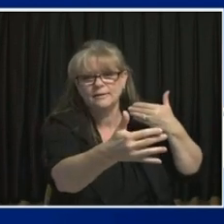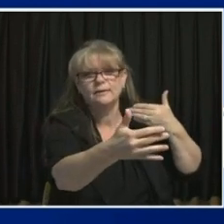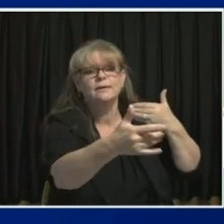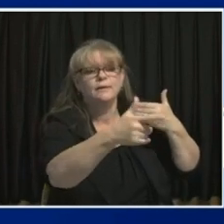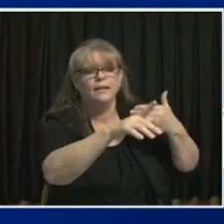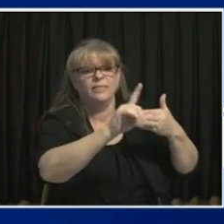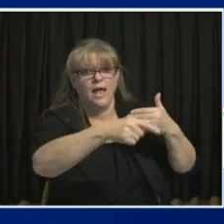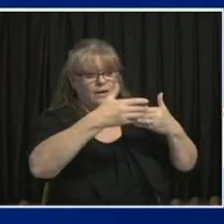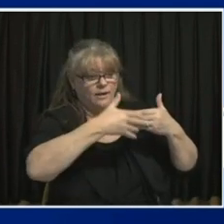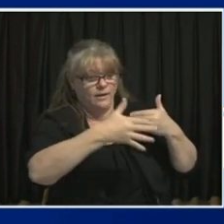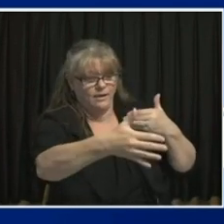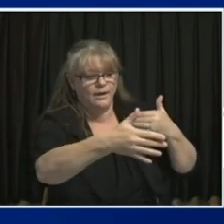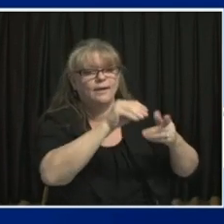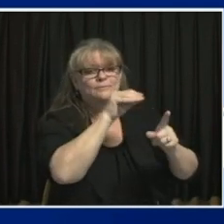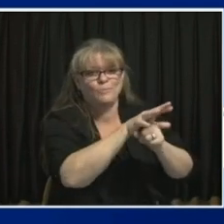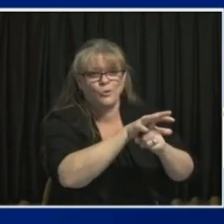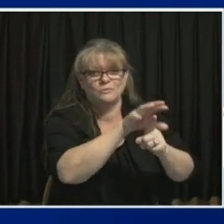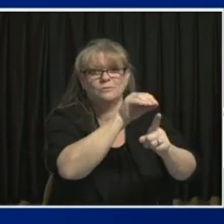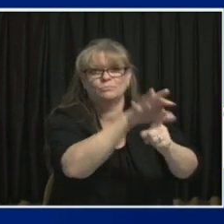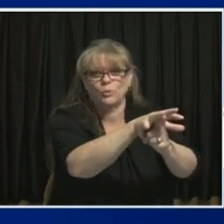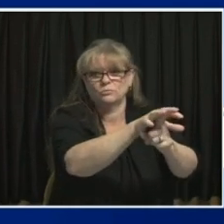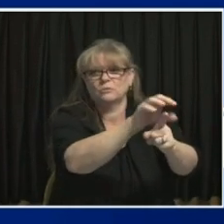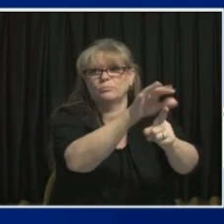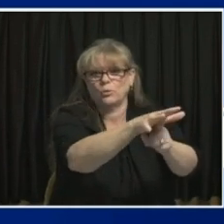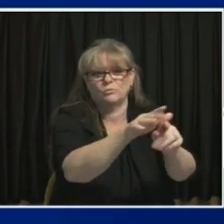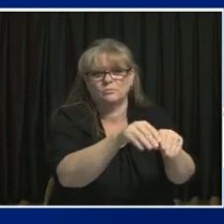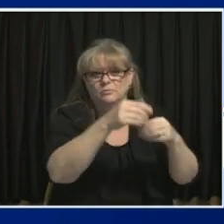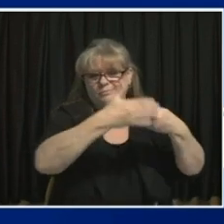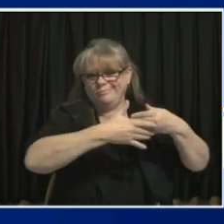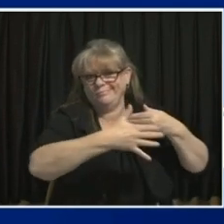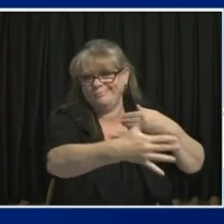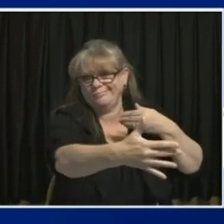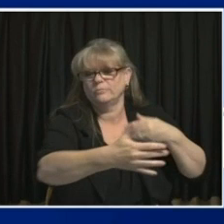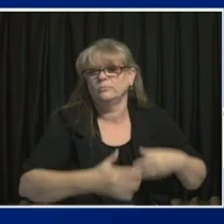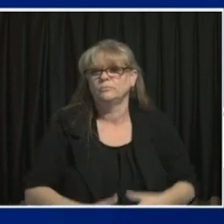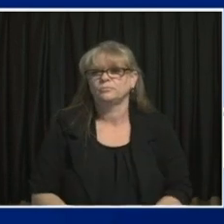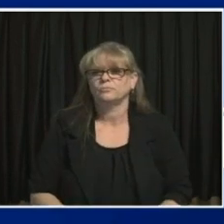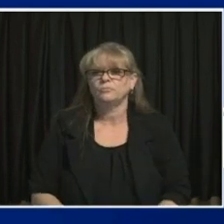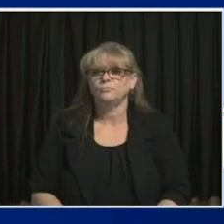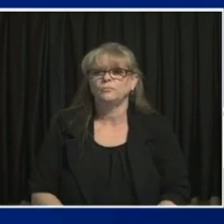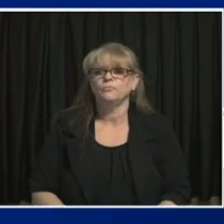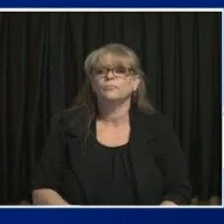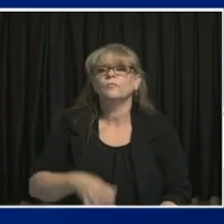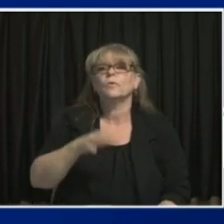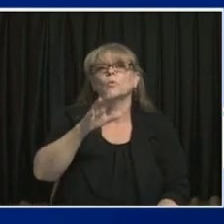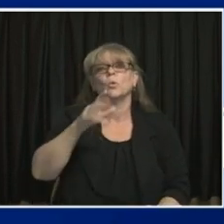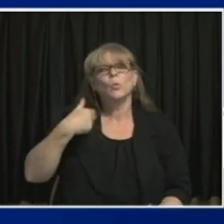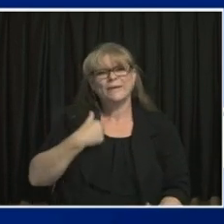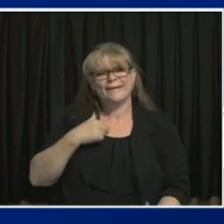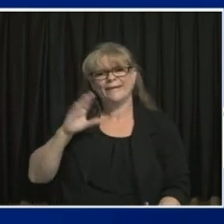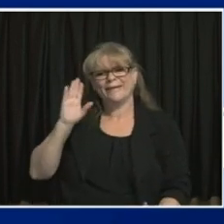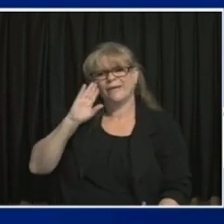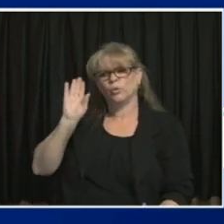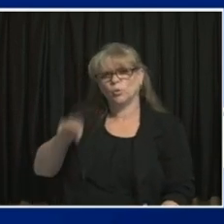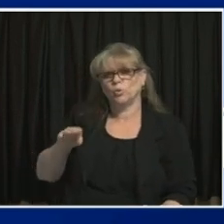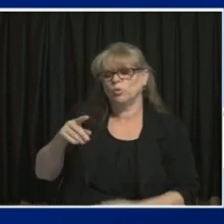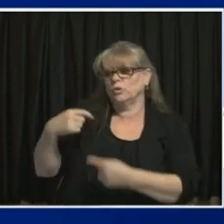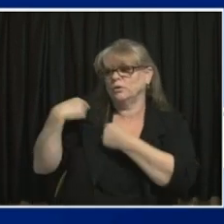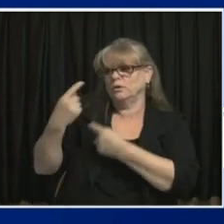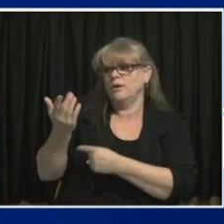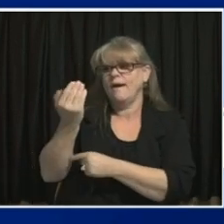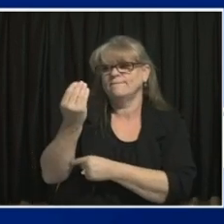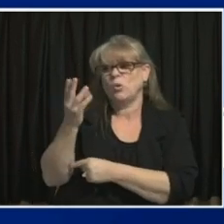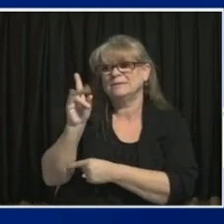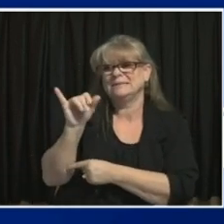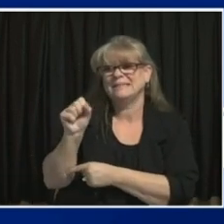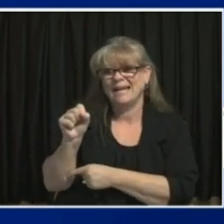state. And today is just 14 days, 2 weeks since we transitioned from stay at home, which you did an